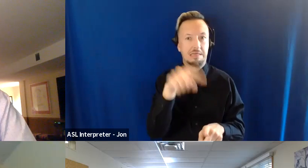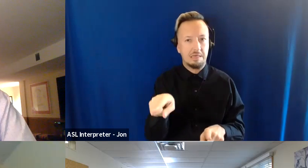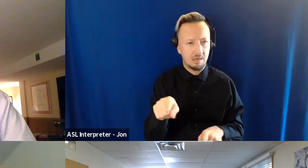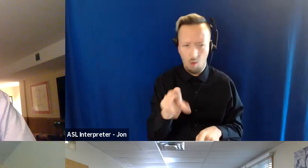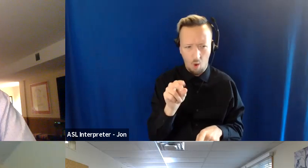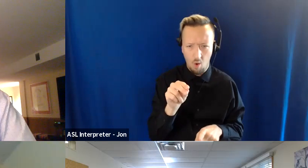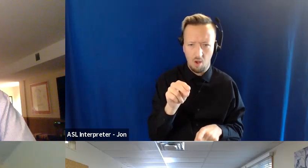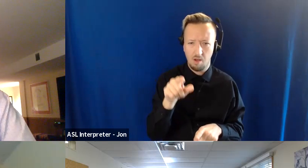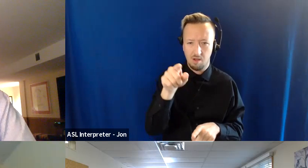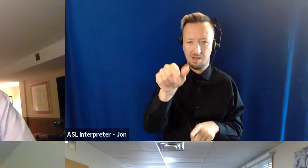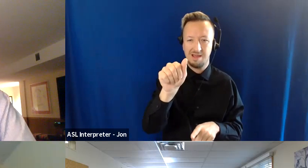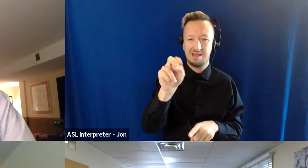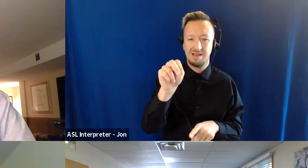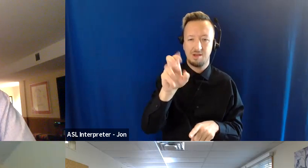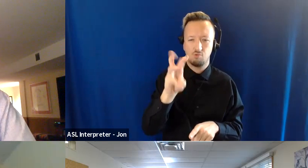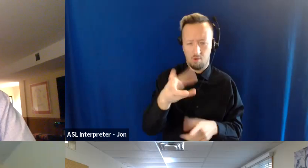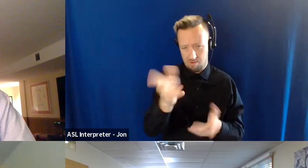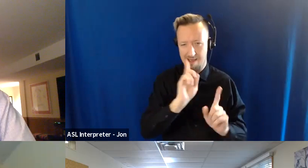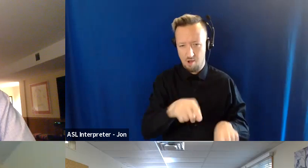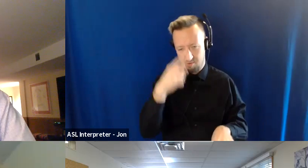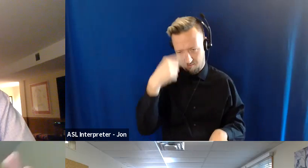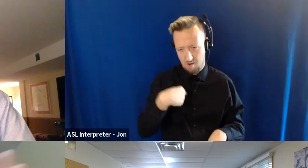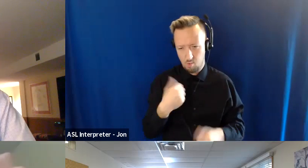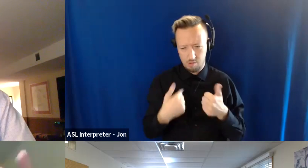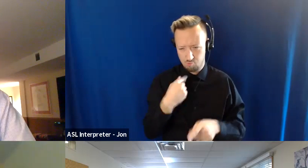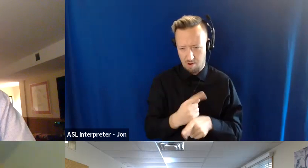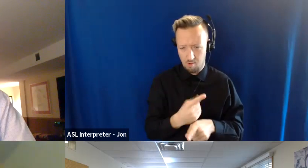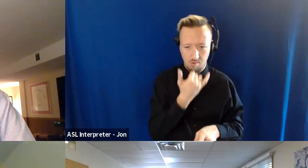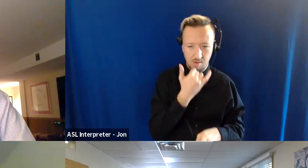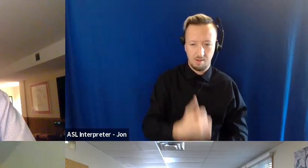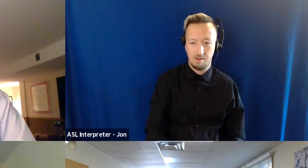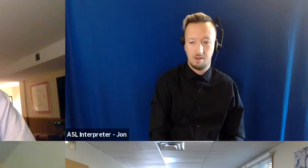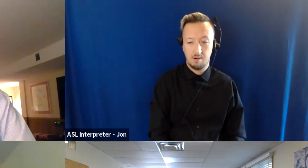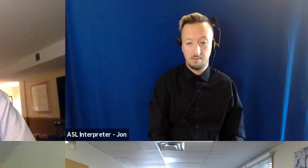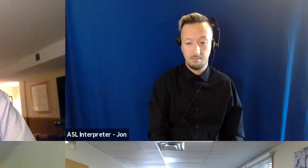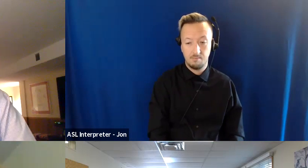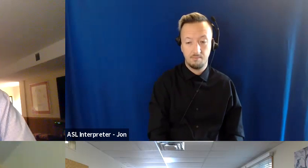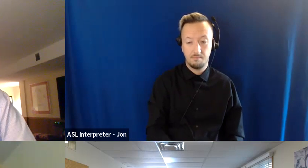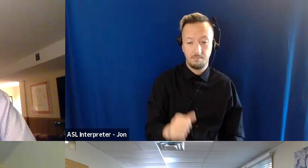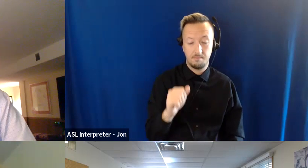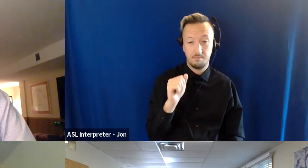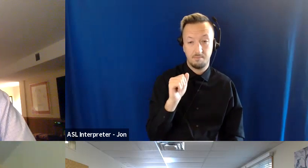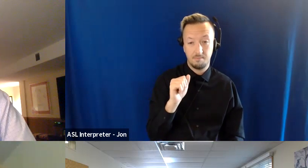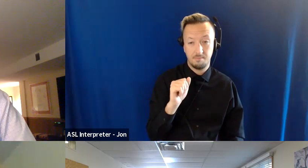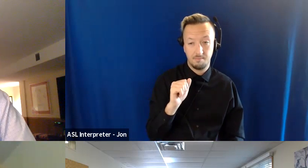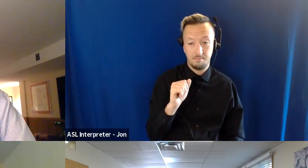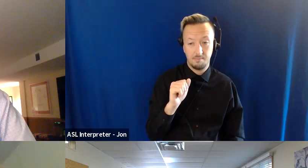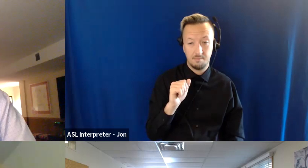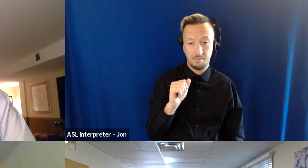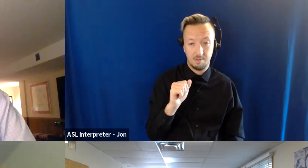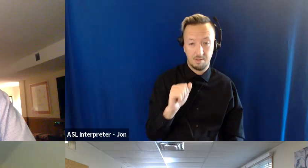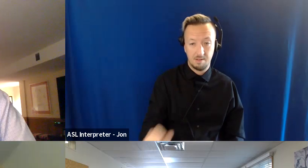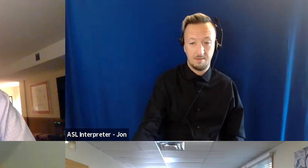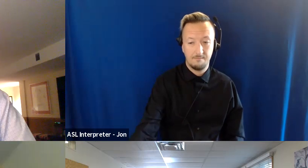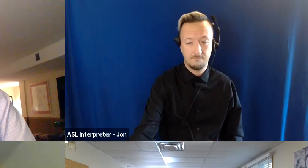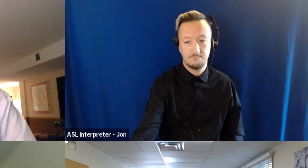No, Andrew corrected us before, so he'll correct us again. Hi, And- I'm from Steamboat